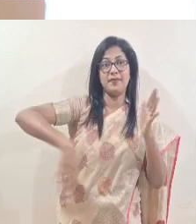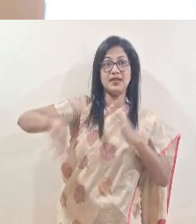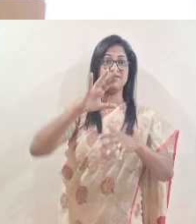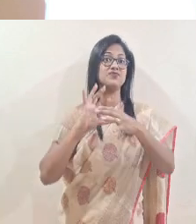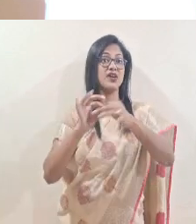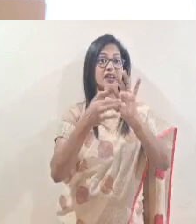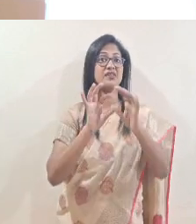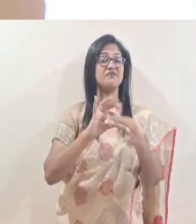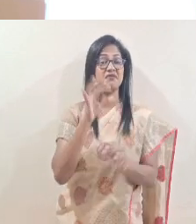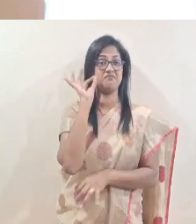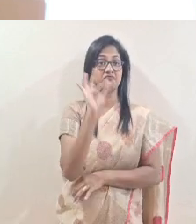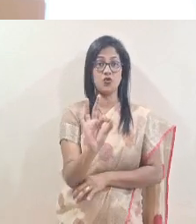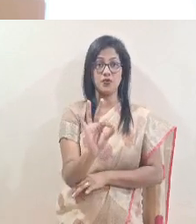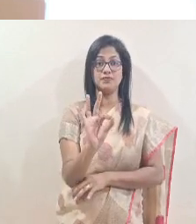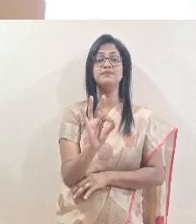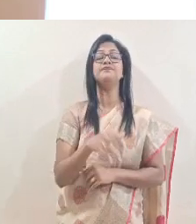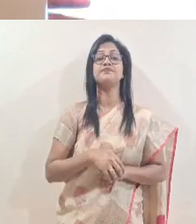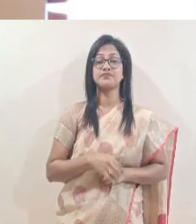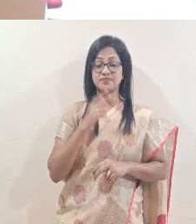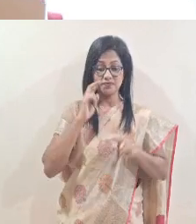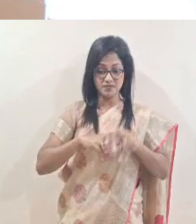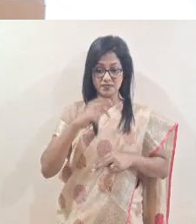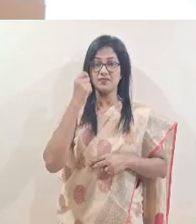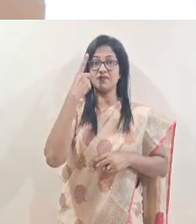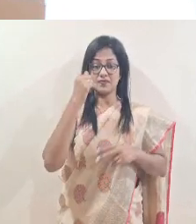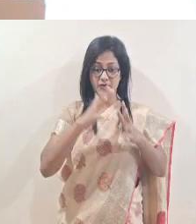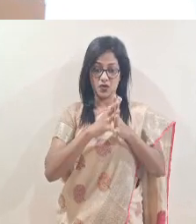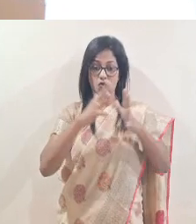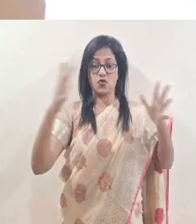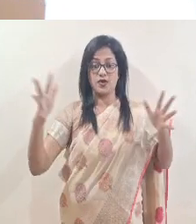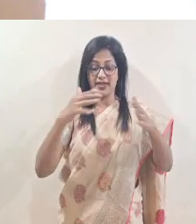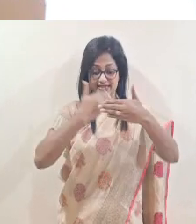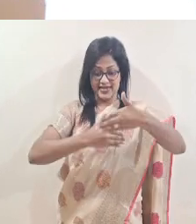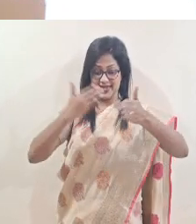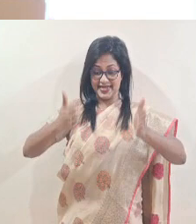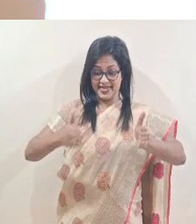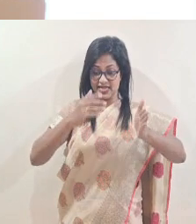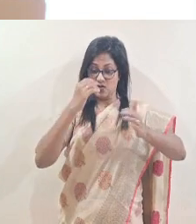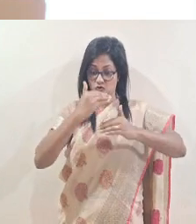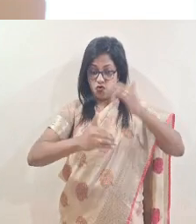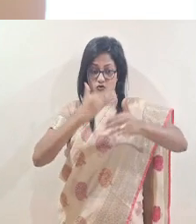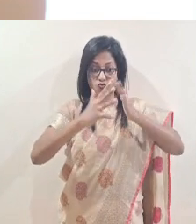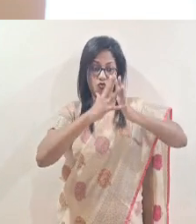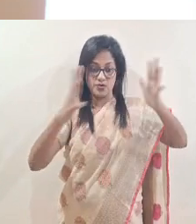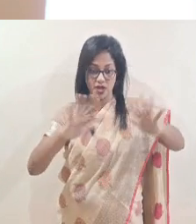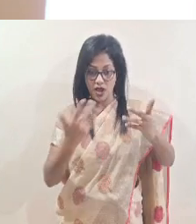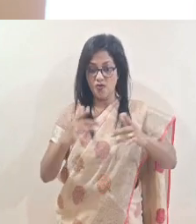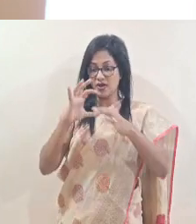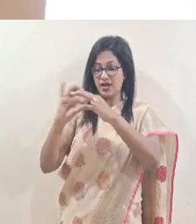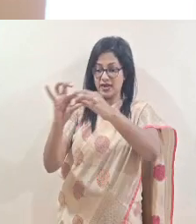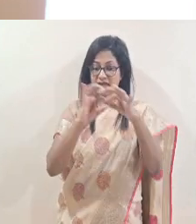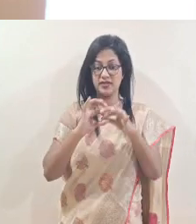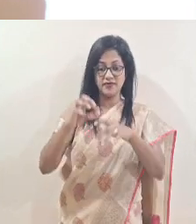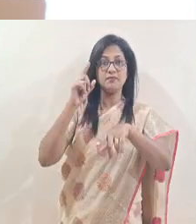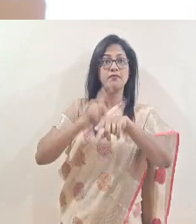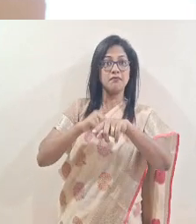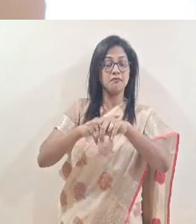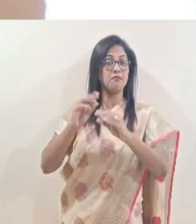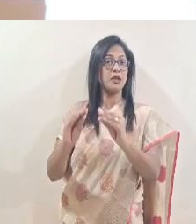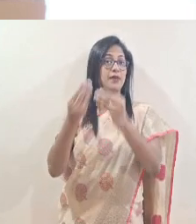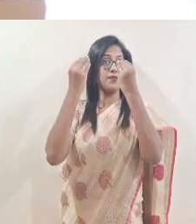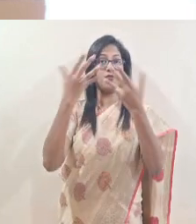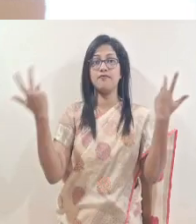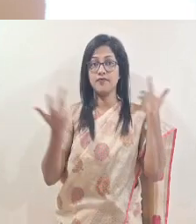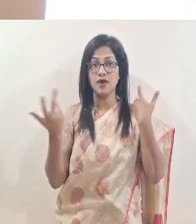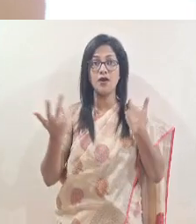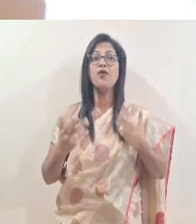good. So if I understand how the growth is happening within a grid and how the connectivity is improving with time by providing